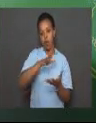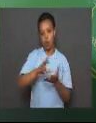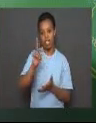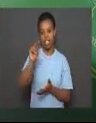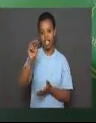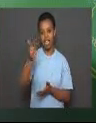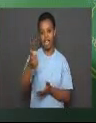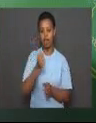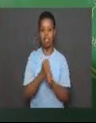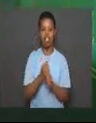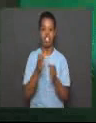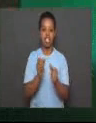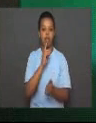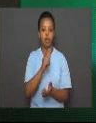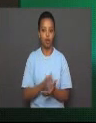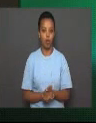DNA.